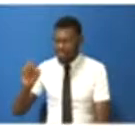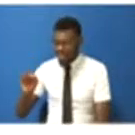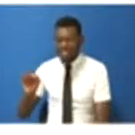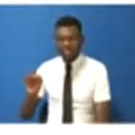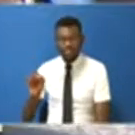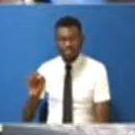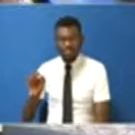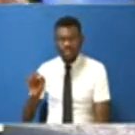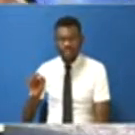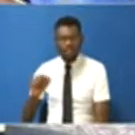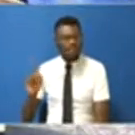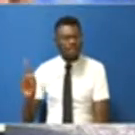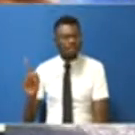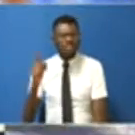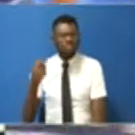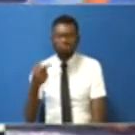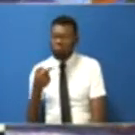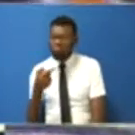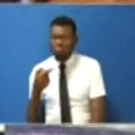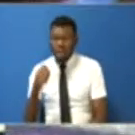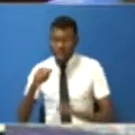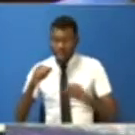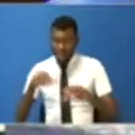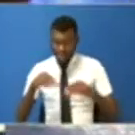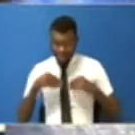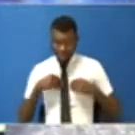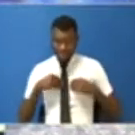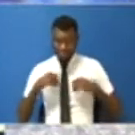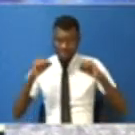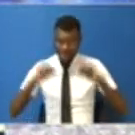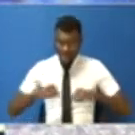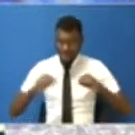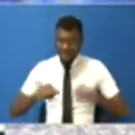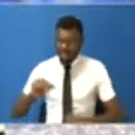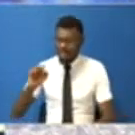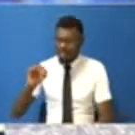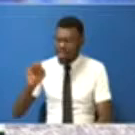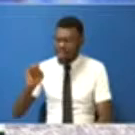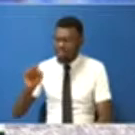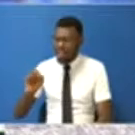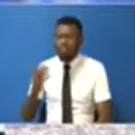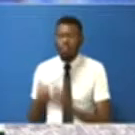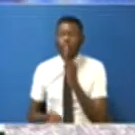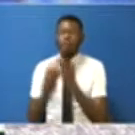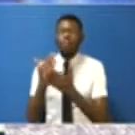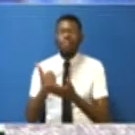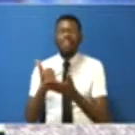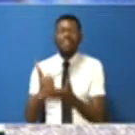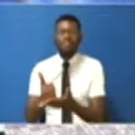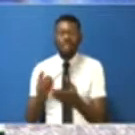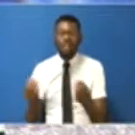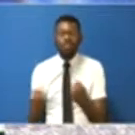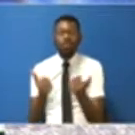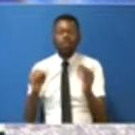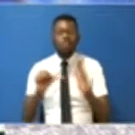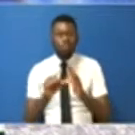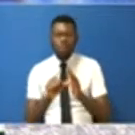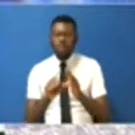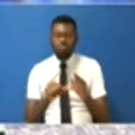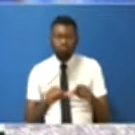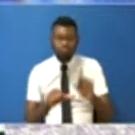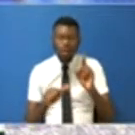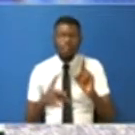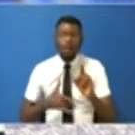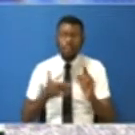nms uh first of all do you agree with uh it having been brought in as an intervention and in your view